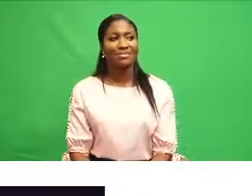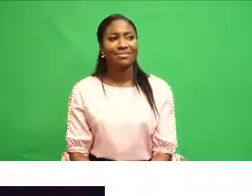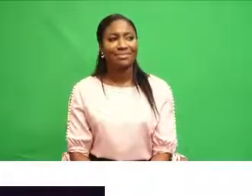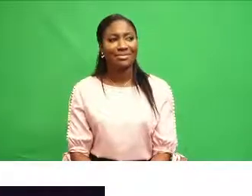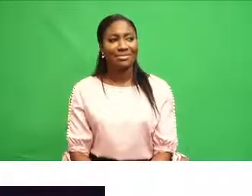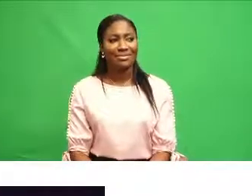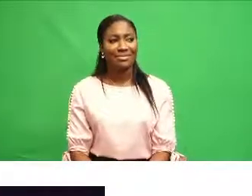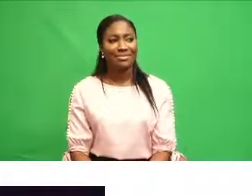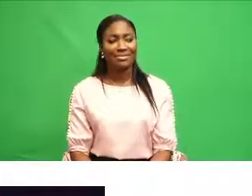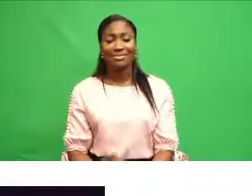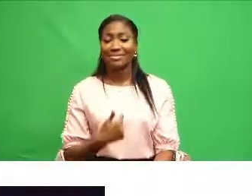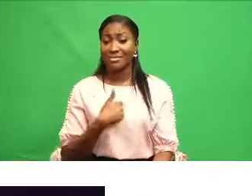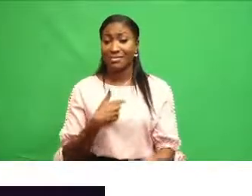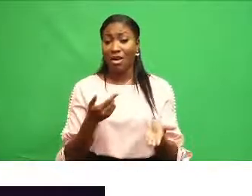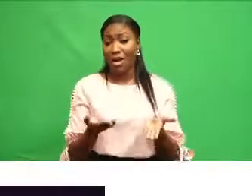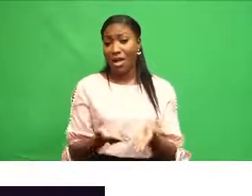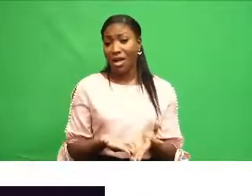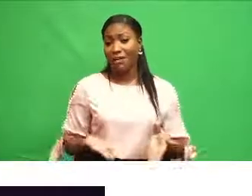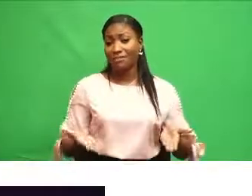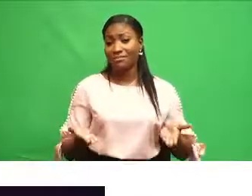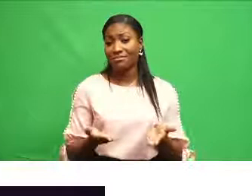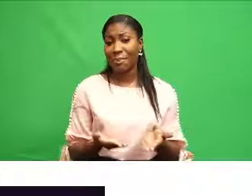So, I am here